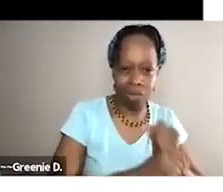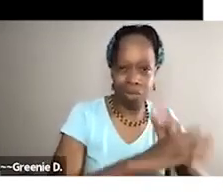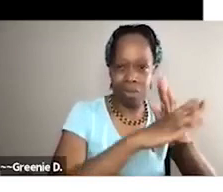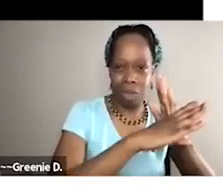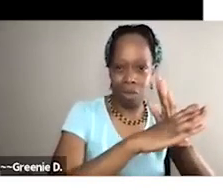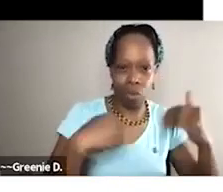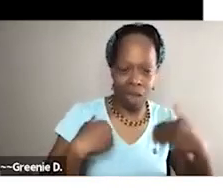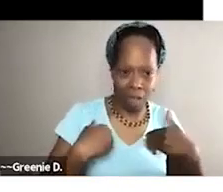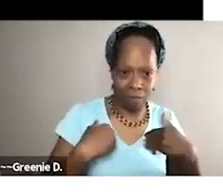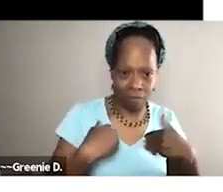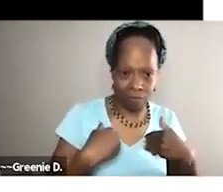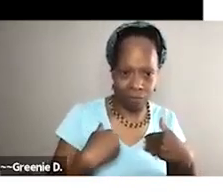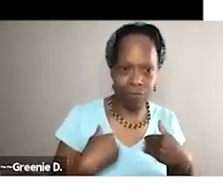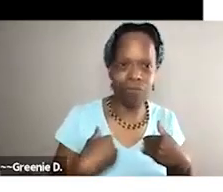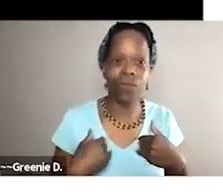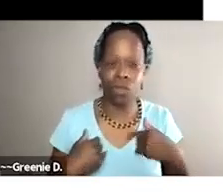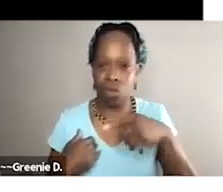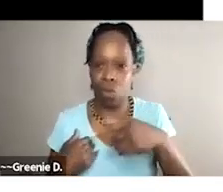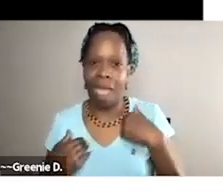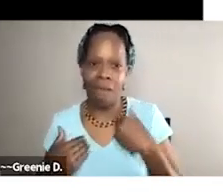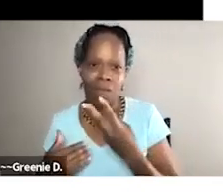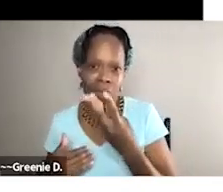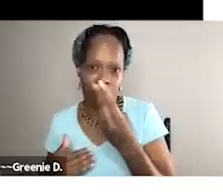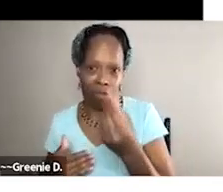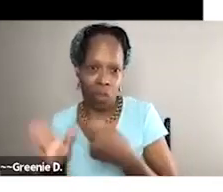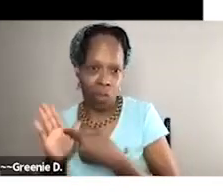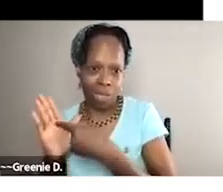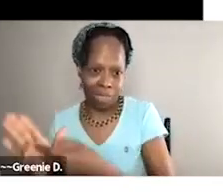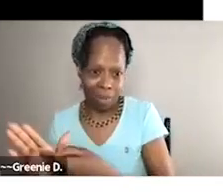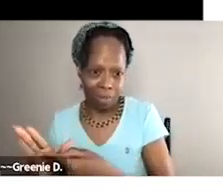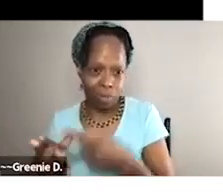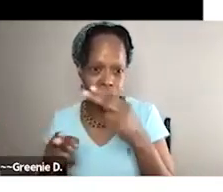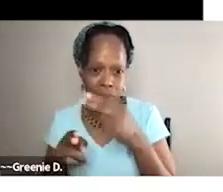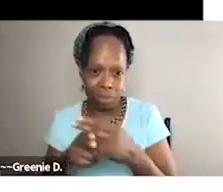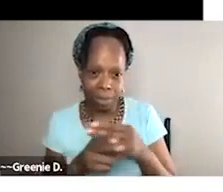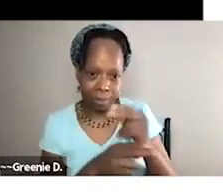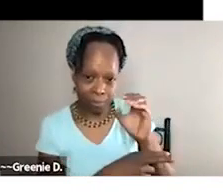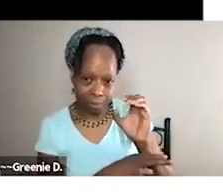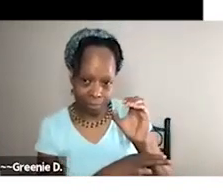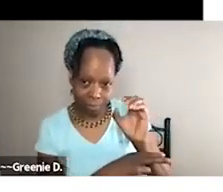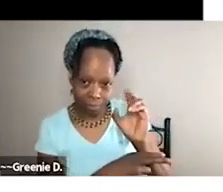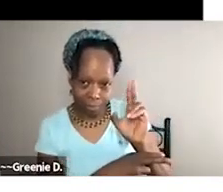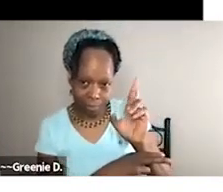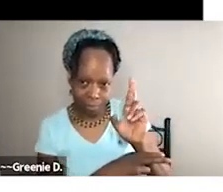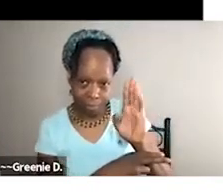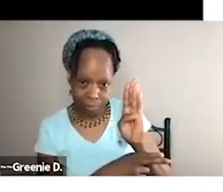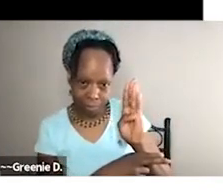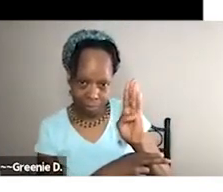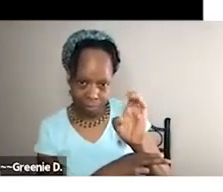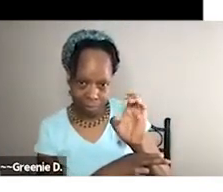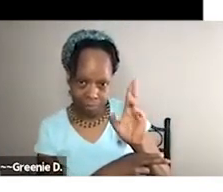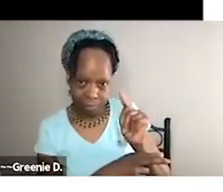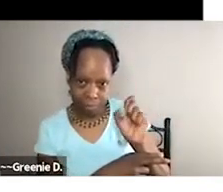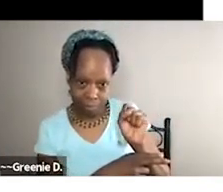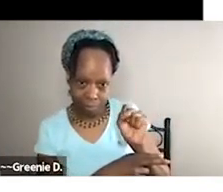have here are curb cuts. You know, curb cuts, for any of you who need them, whether it be because you're using a wheelchair or a